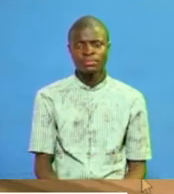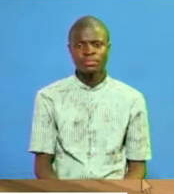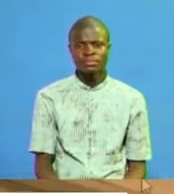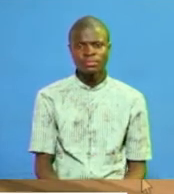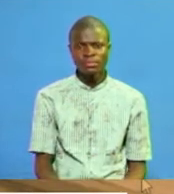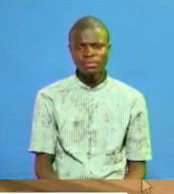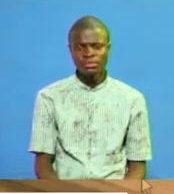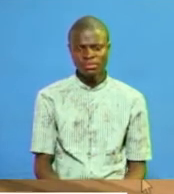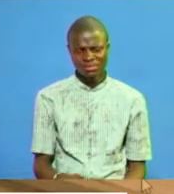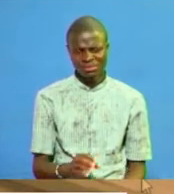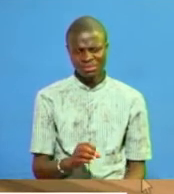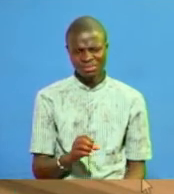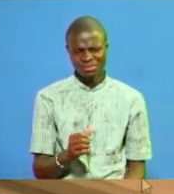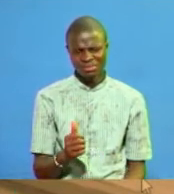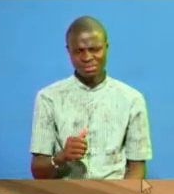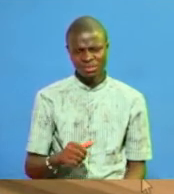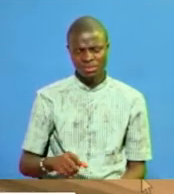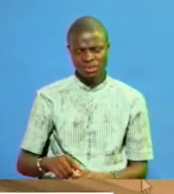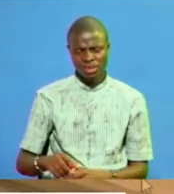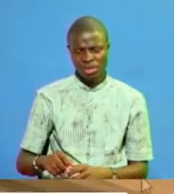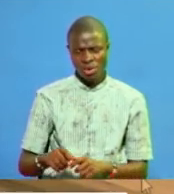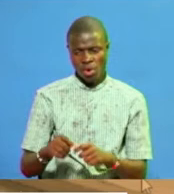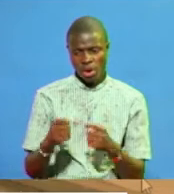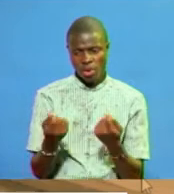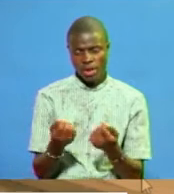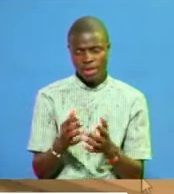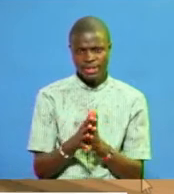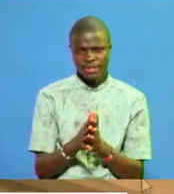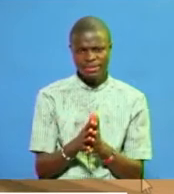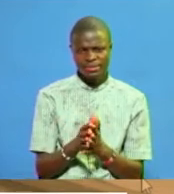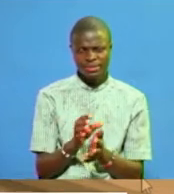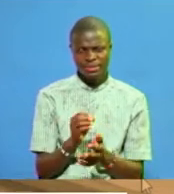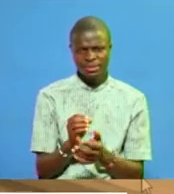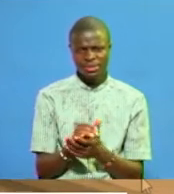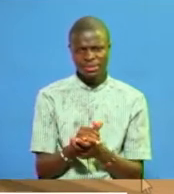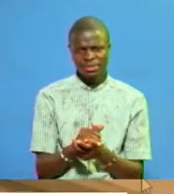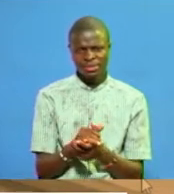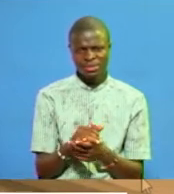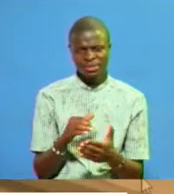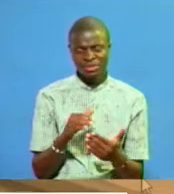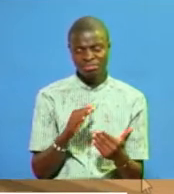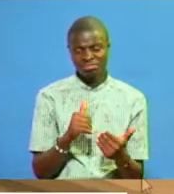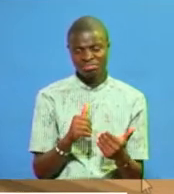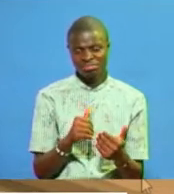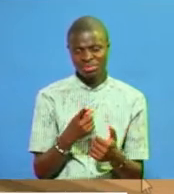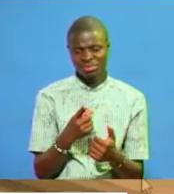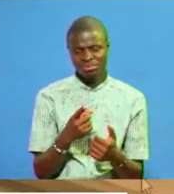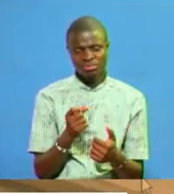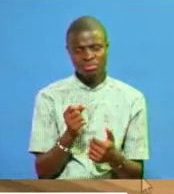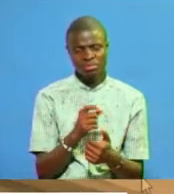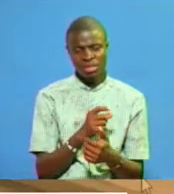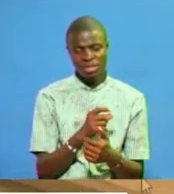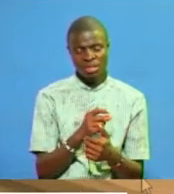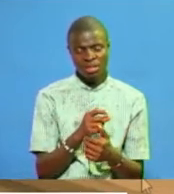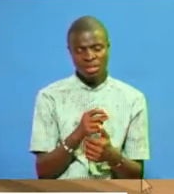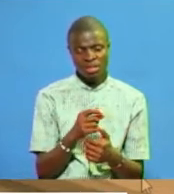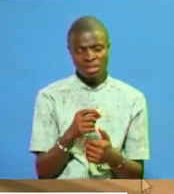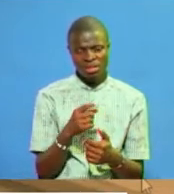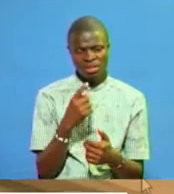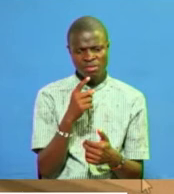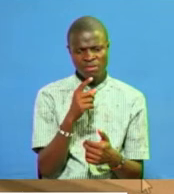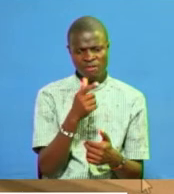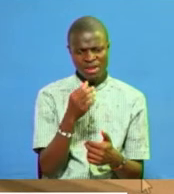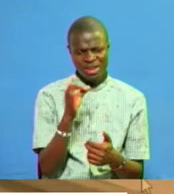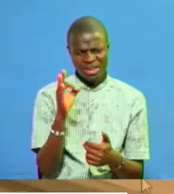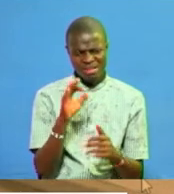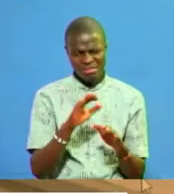or a wallet or a physical device such as what you call a ledger. Mm-hmm. Then you need to find a market where Bitcoin is sold, such as